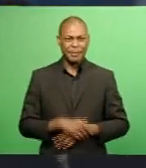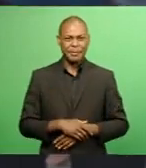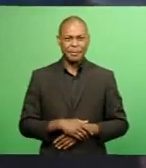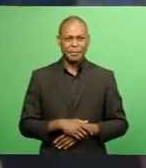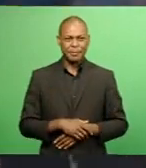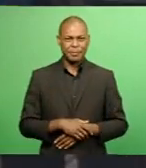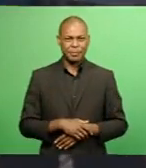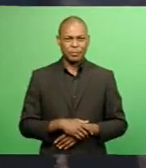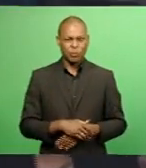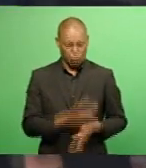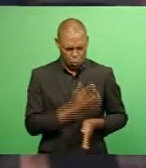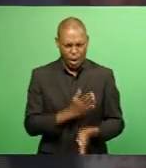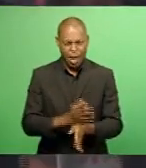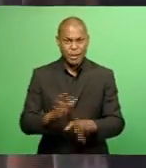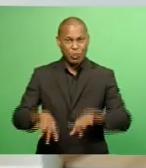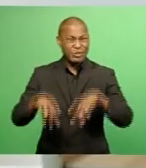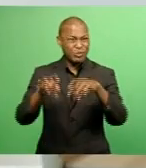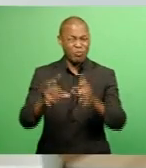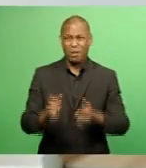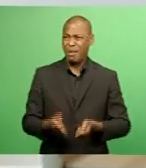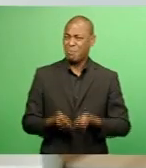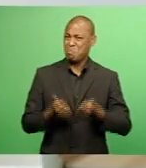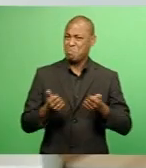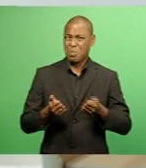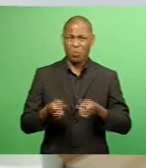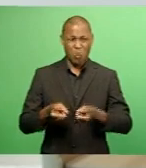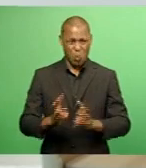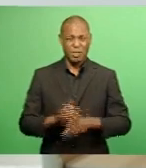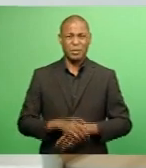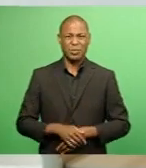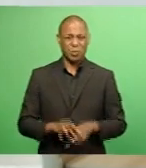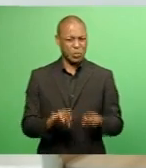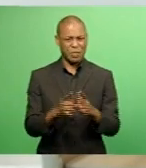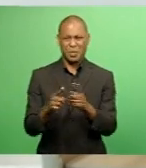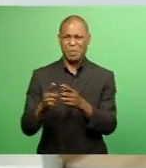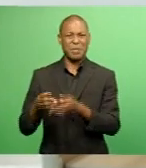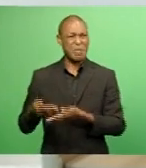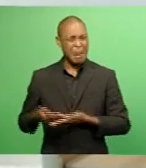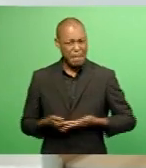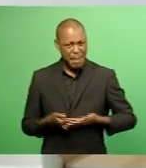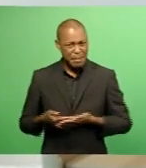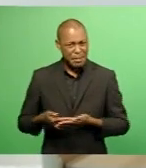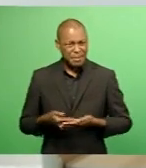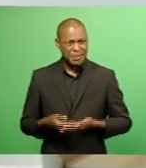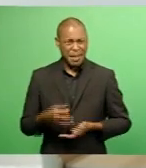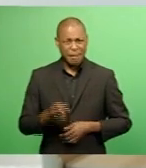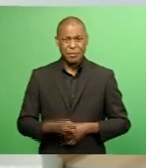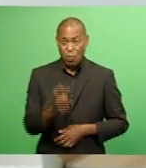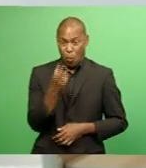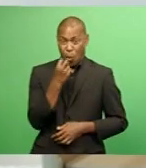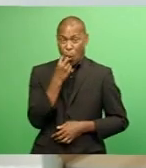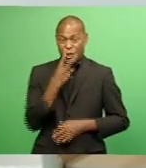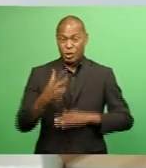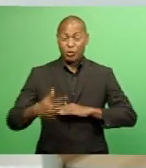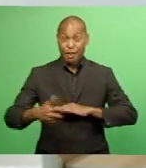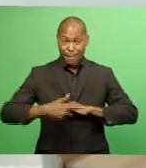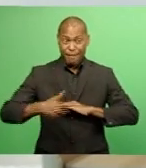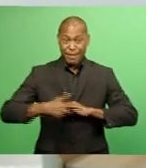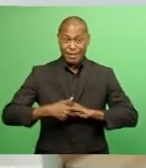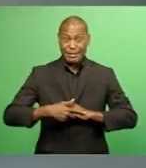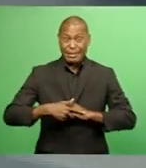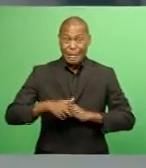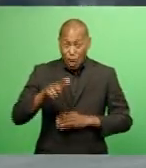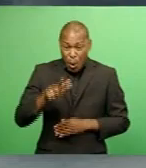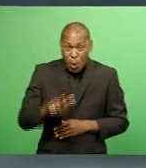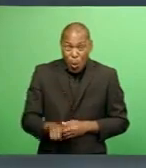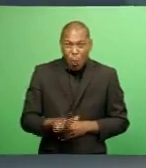in Australia for many years as well, and certainly all babies on discharge have pulse oximetry done. If their oxygen levels are low, they go on to have an echo or a